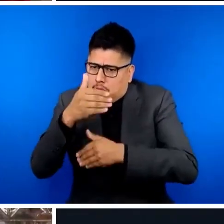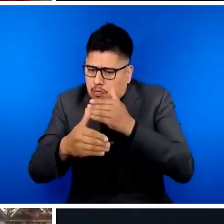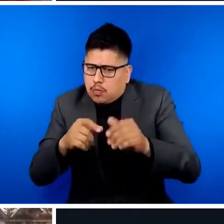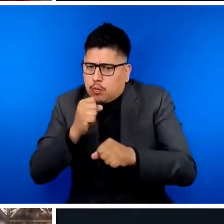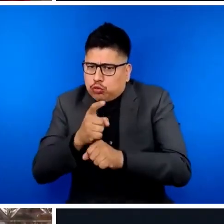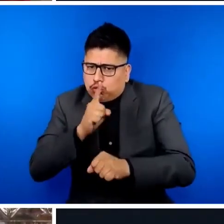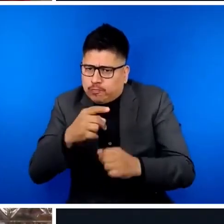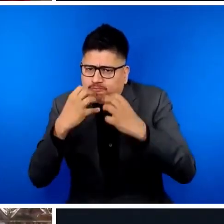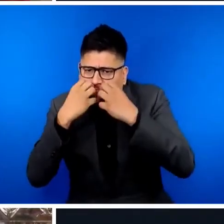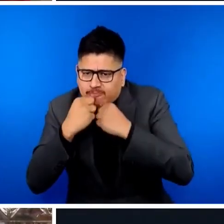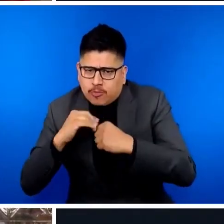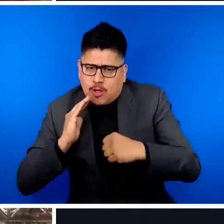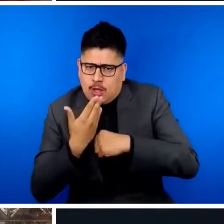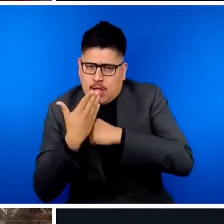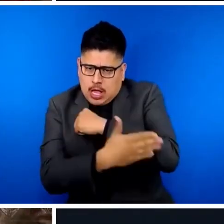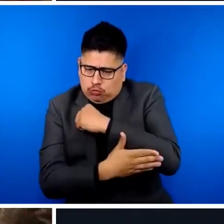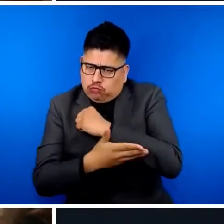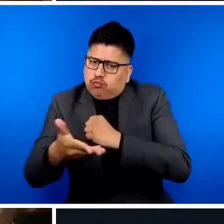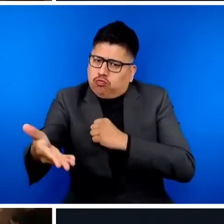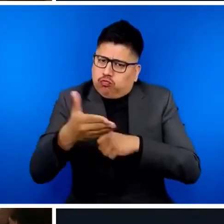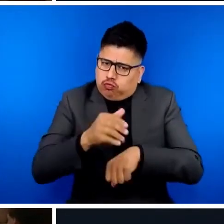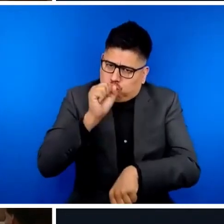our country.